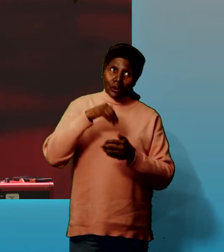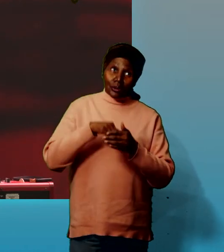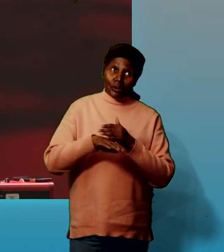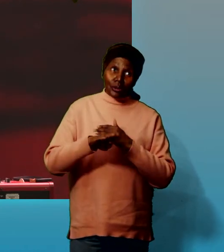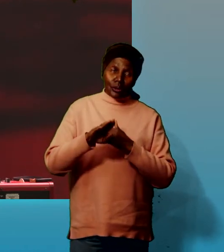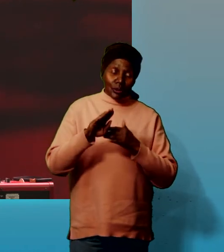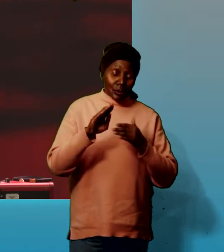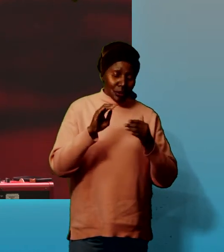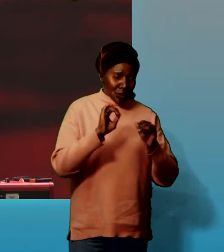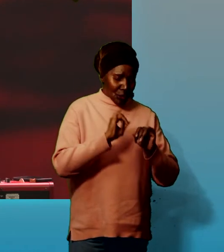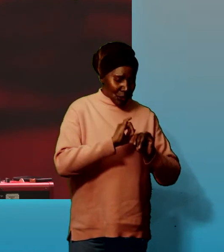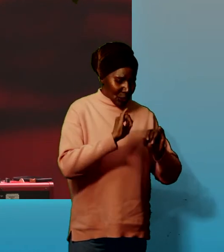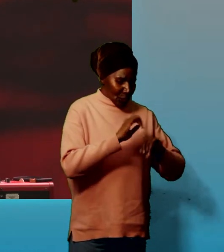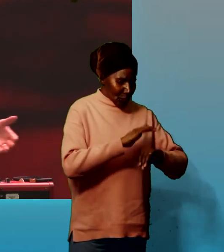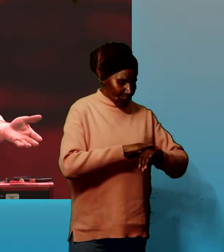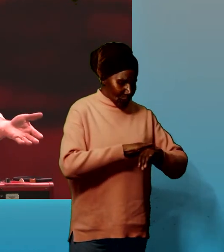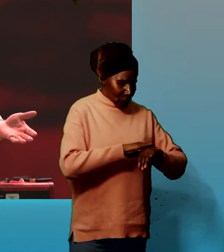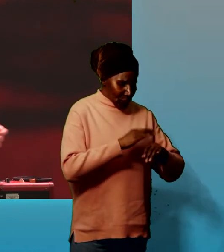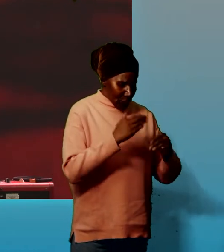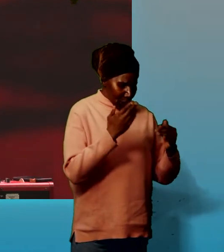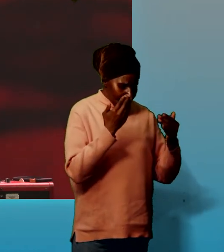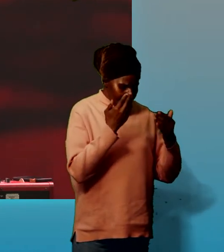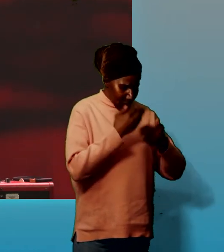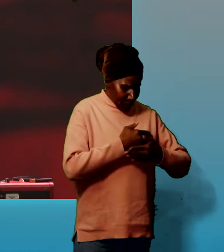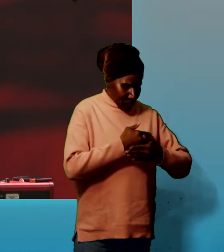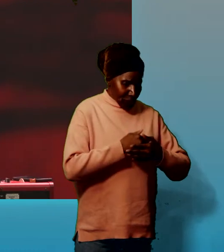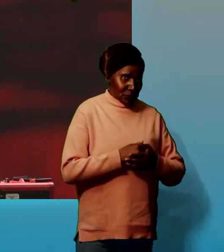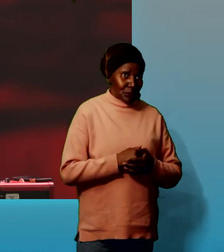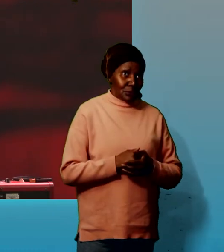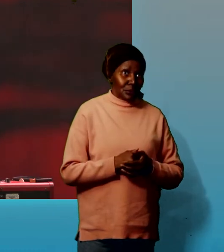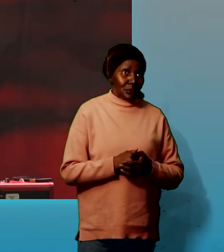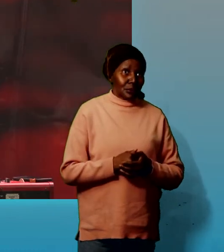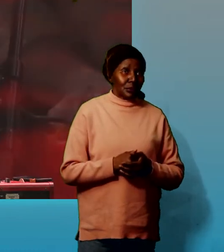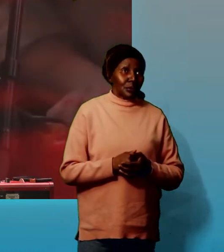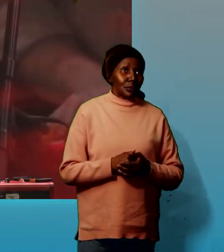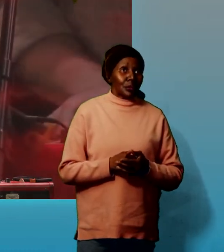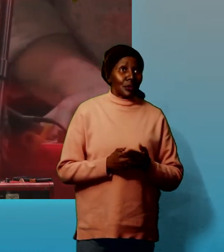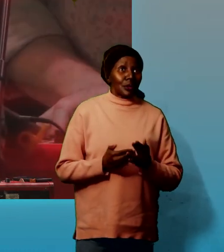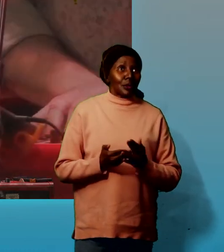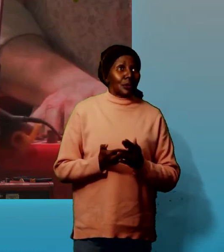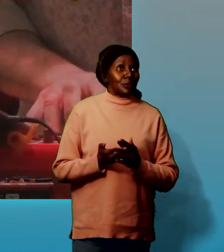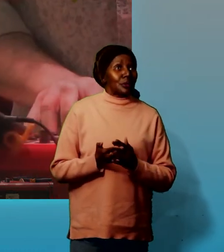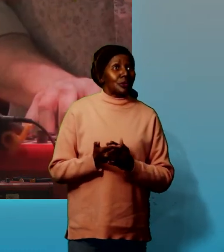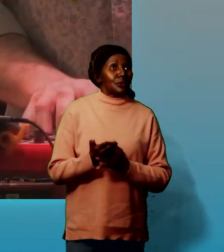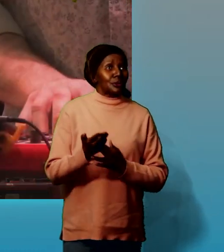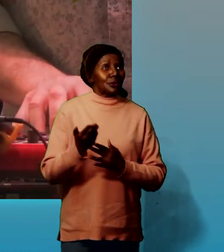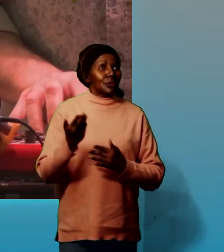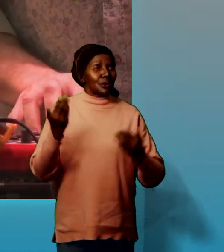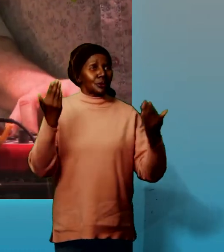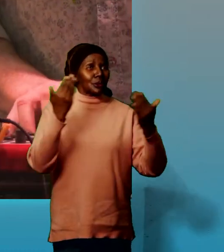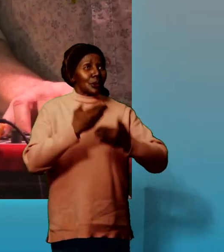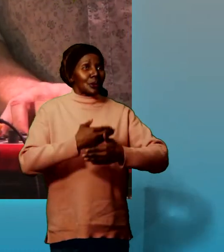into my night. Then through the